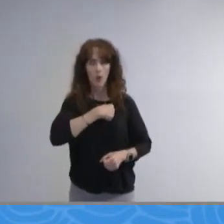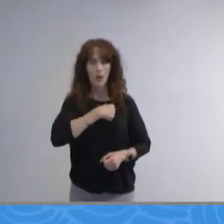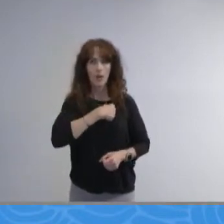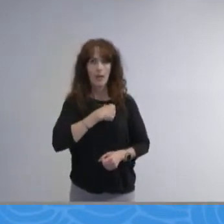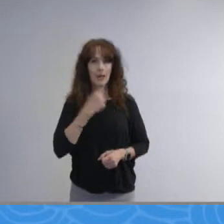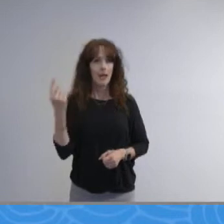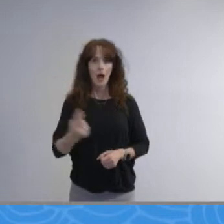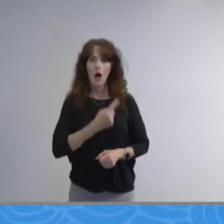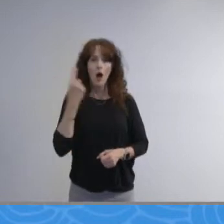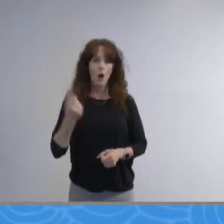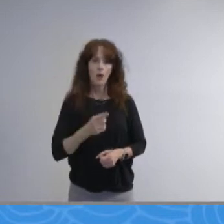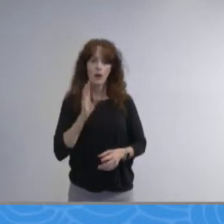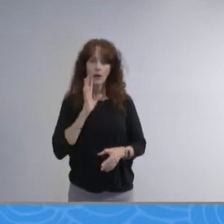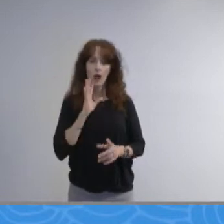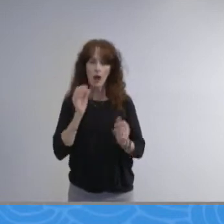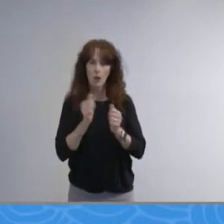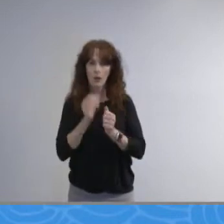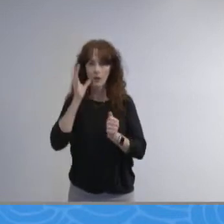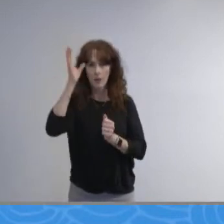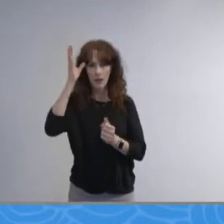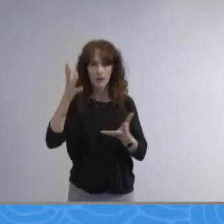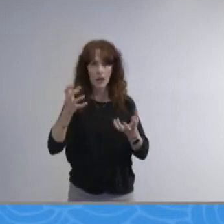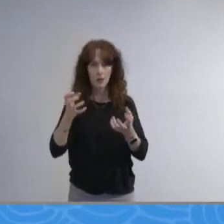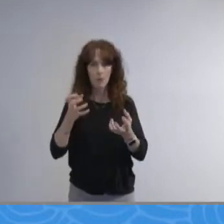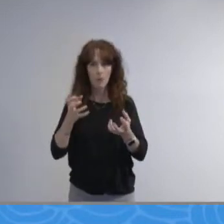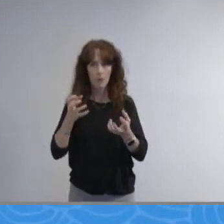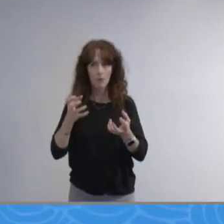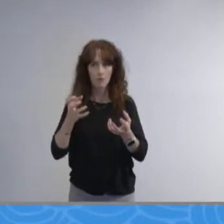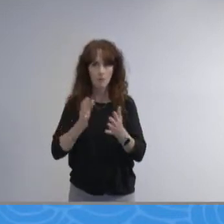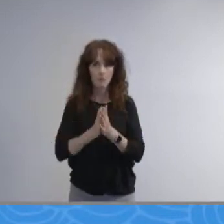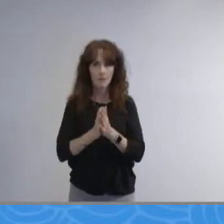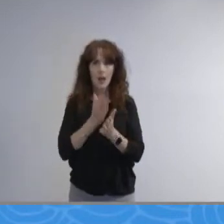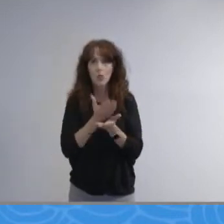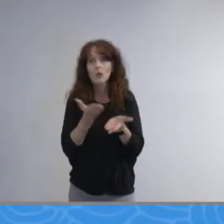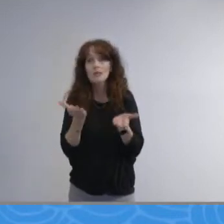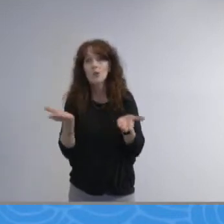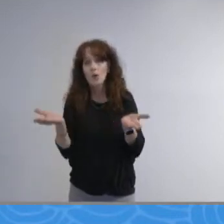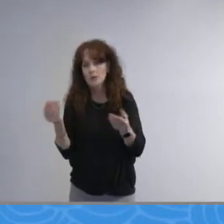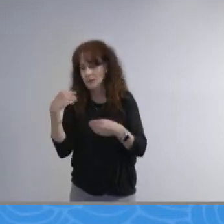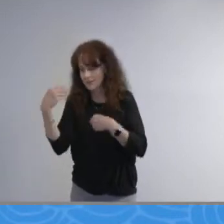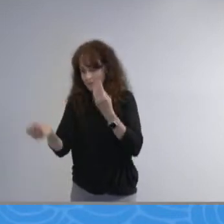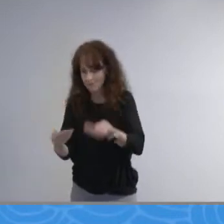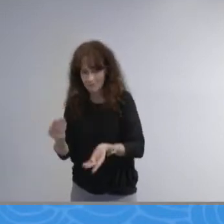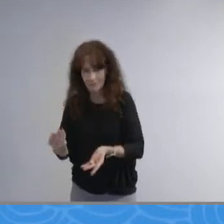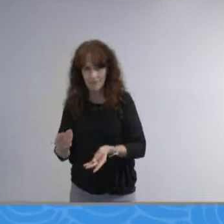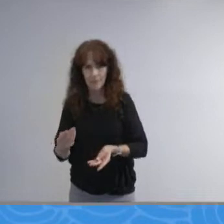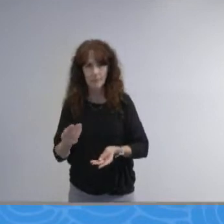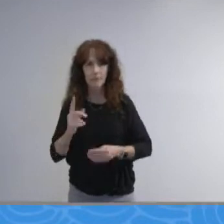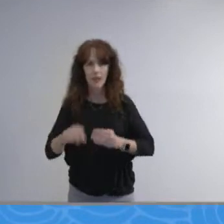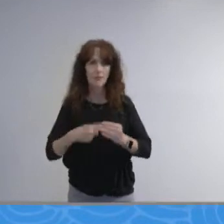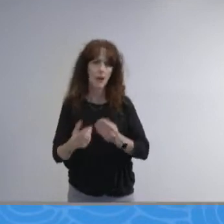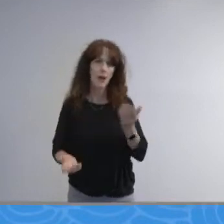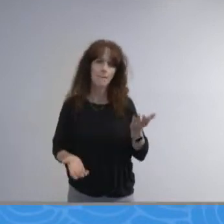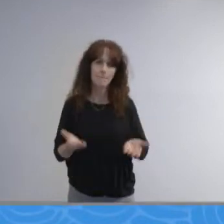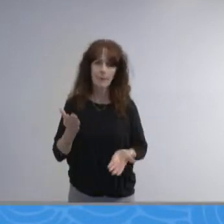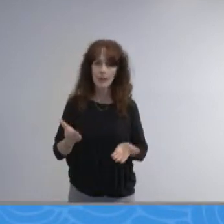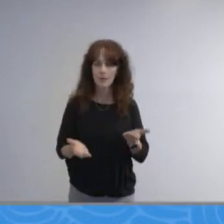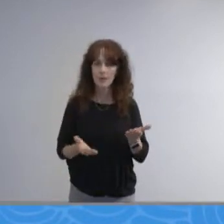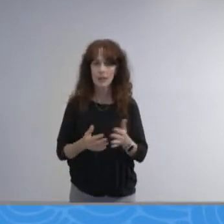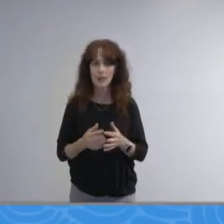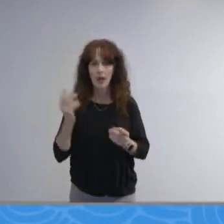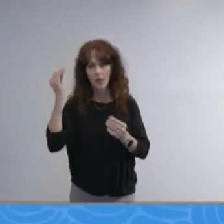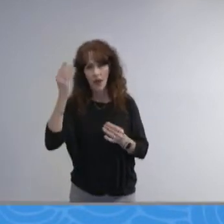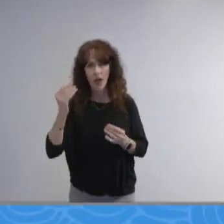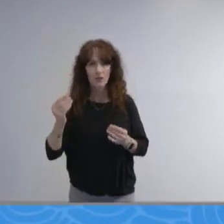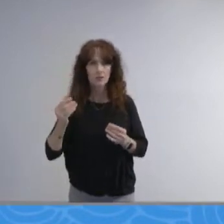that we always, when we're talking to parents, they always want to we give resources to parents about maybe they have thoughts